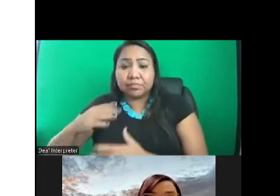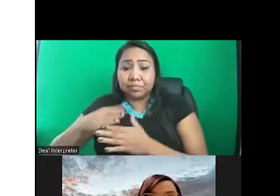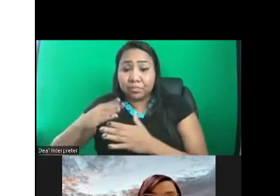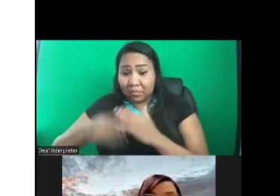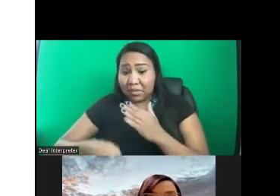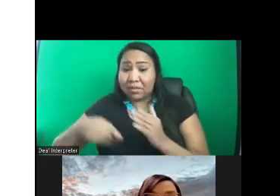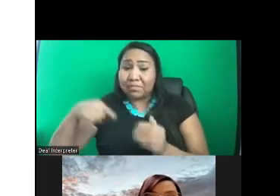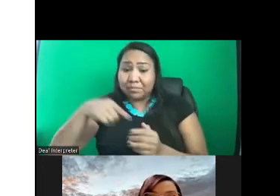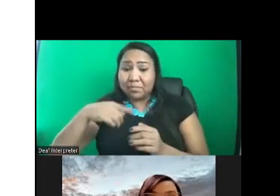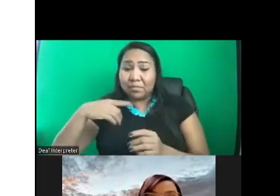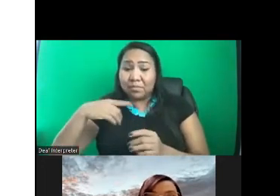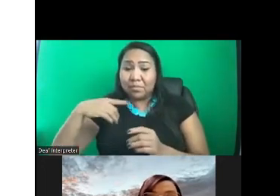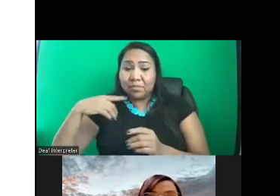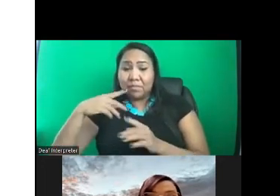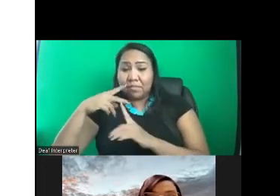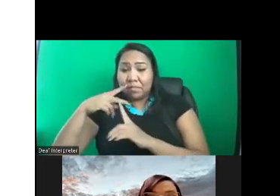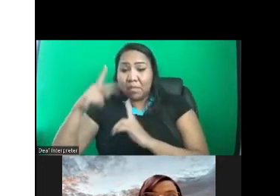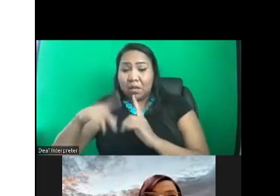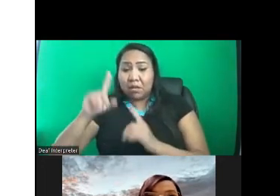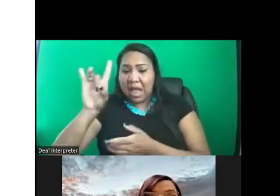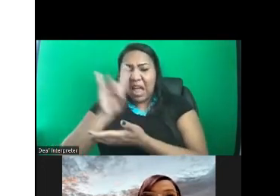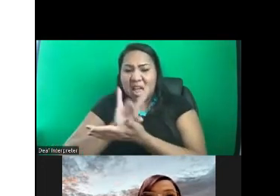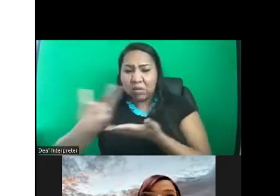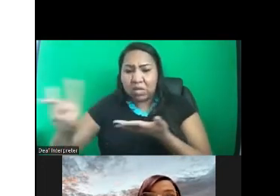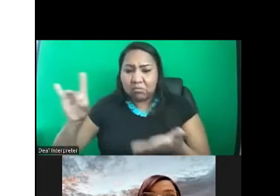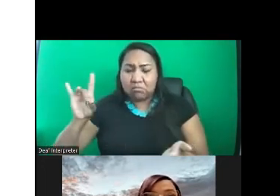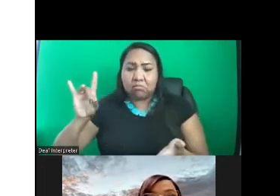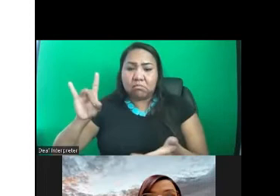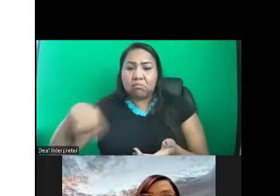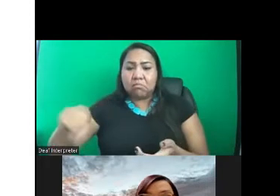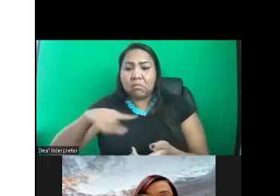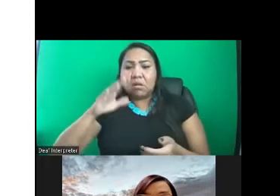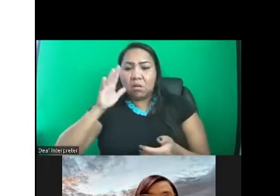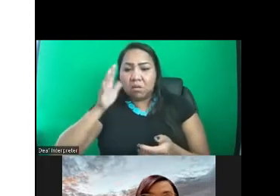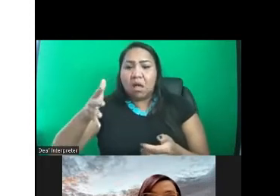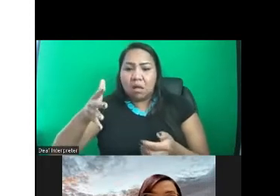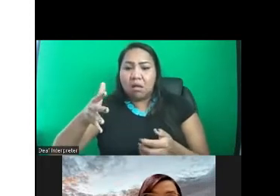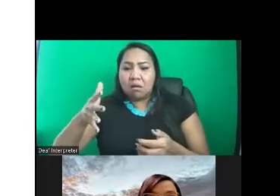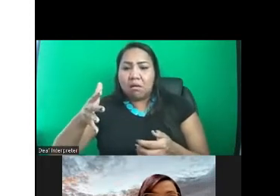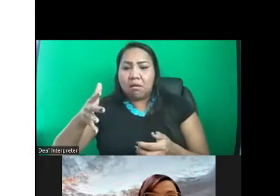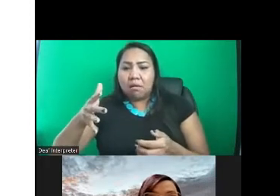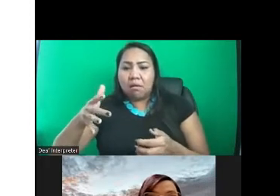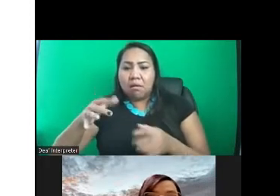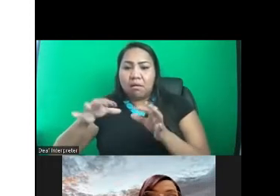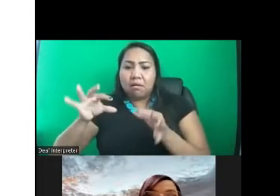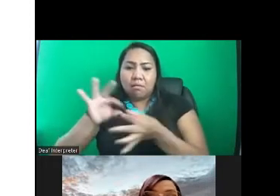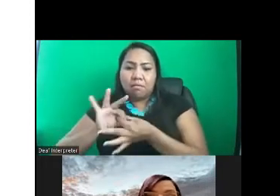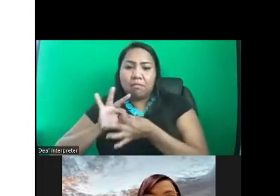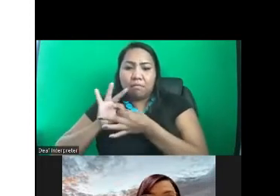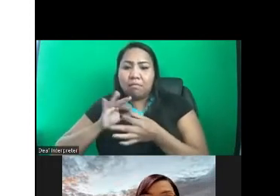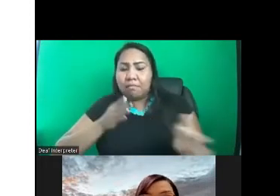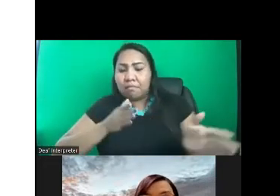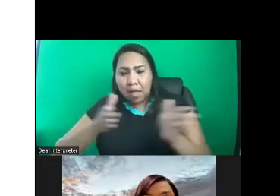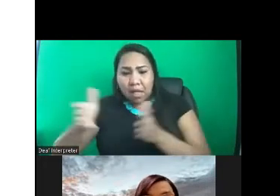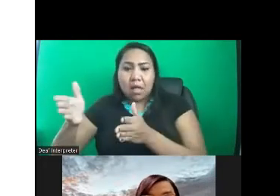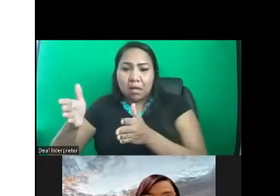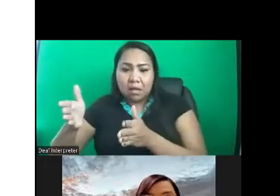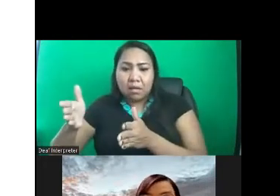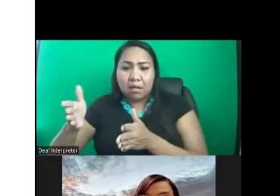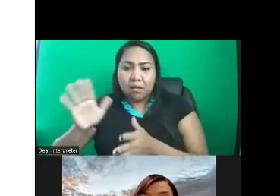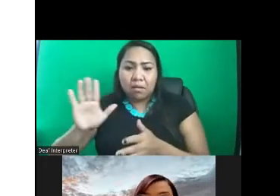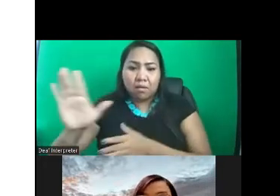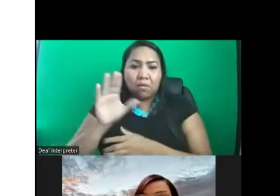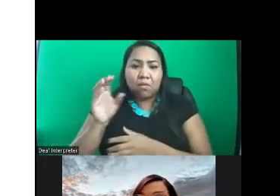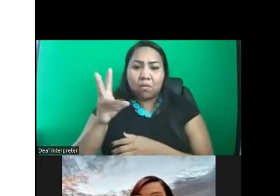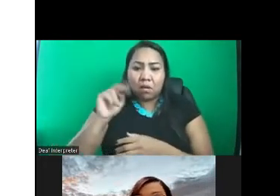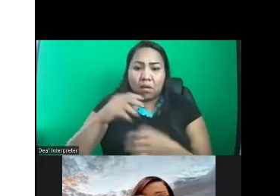8-week program, they will they coordinate, plan, and host their own community health fair.